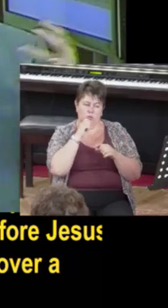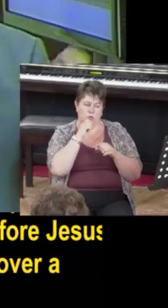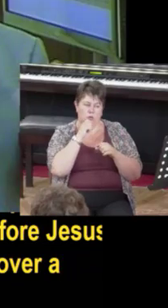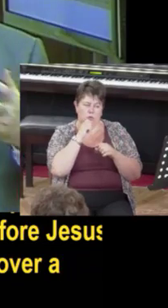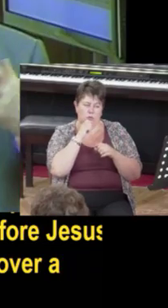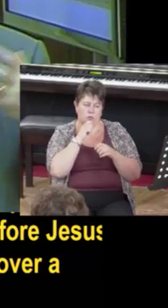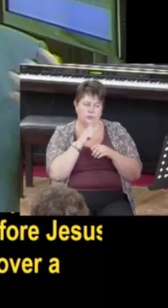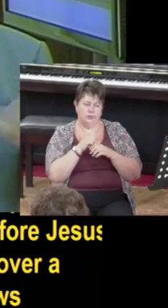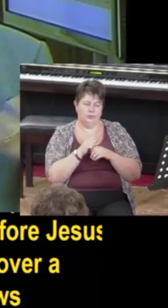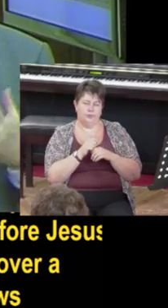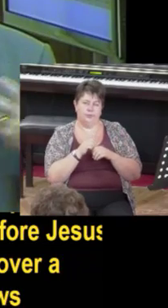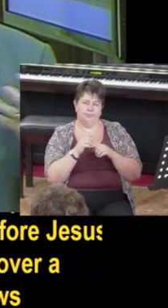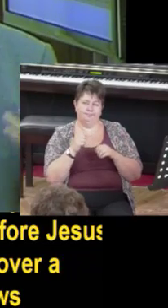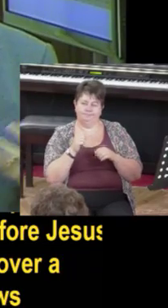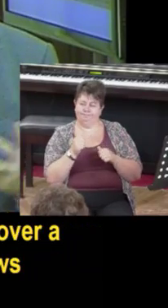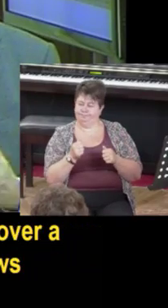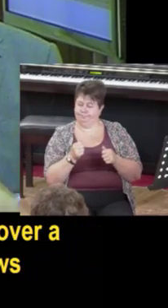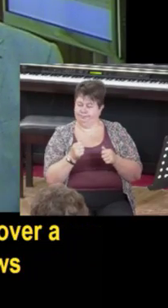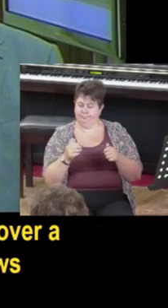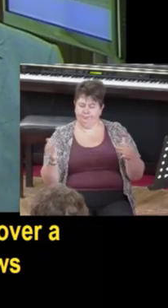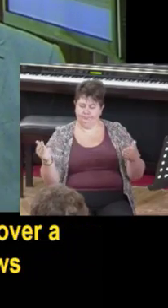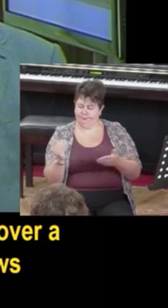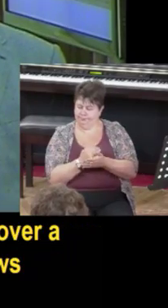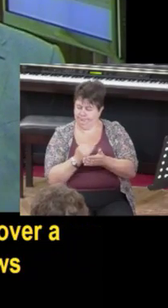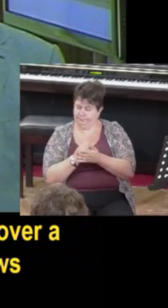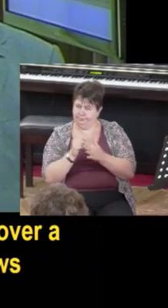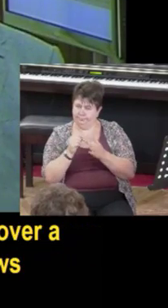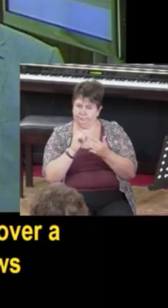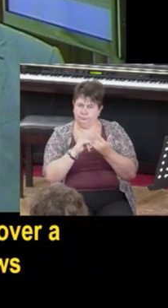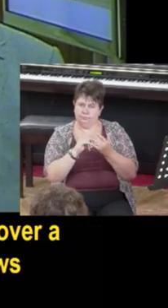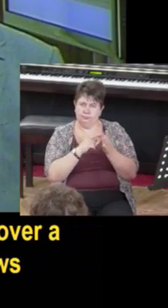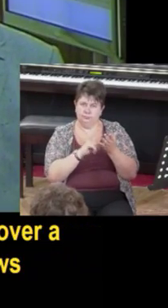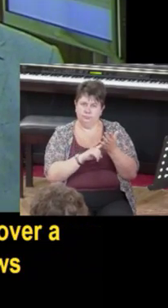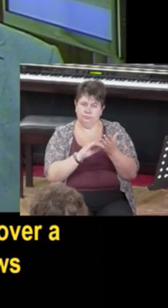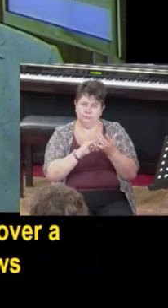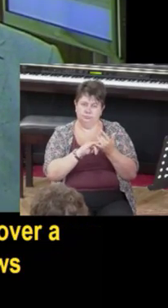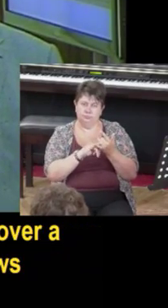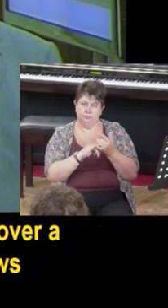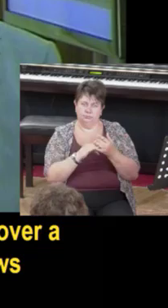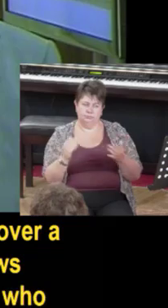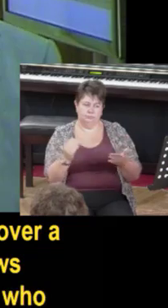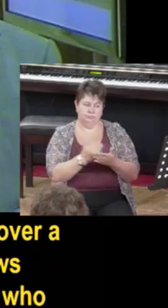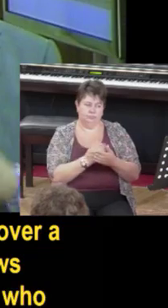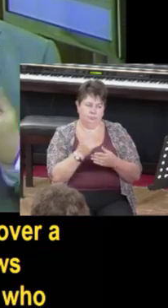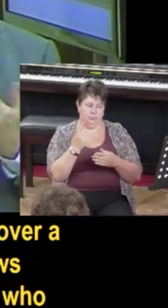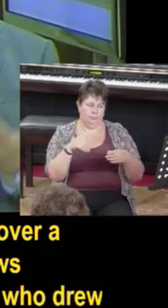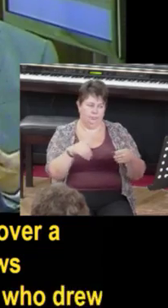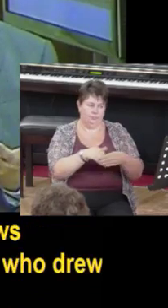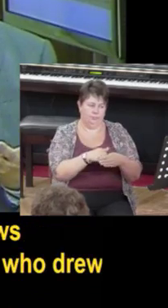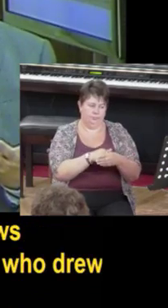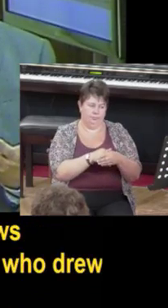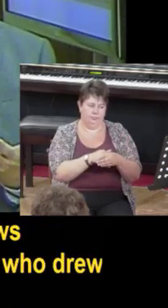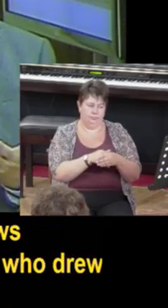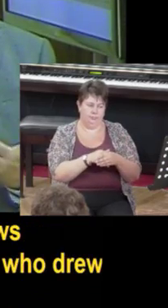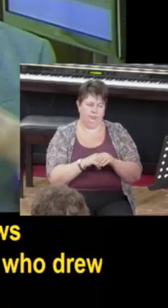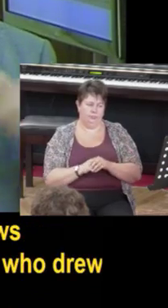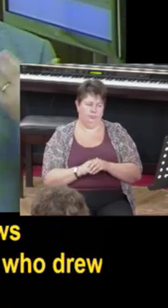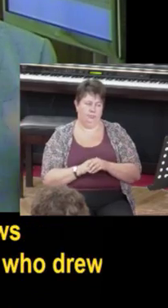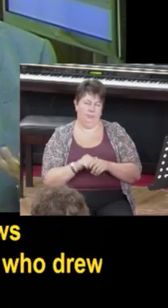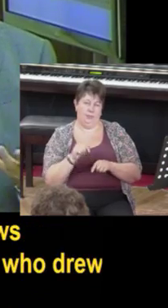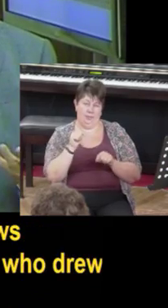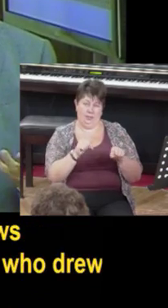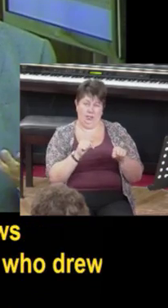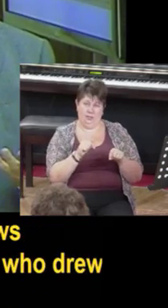this large collection of Psalms that we have in our possession today. And even that